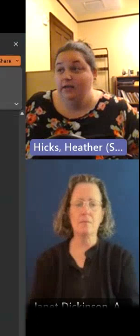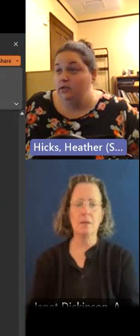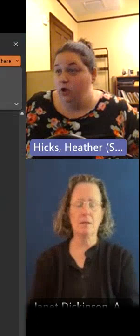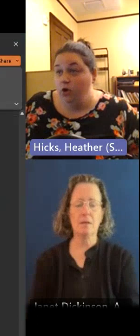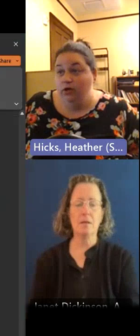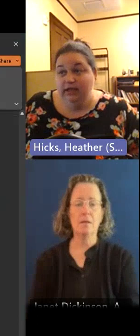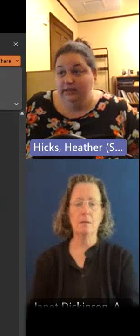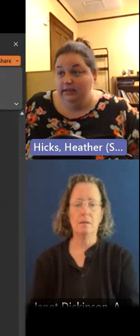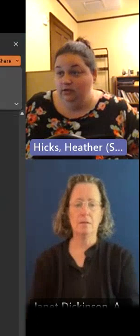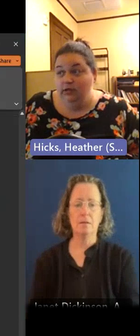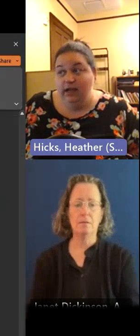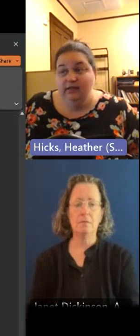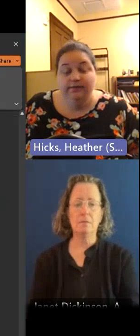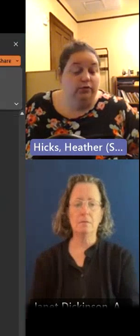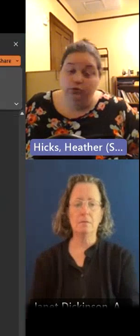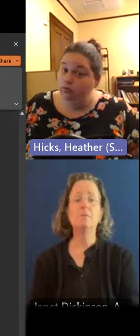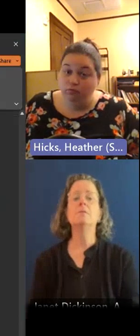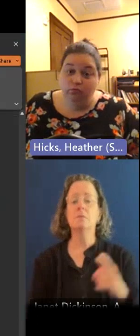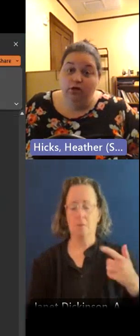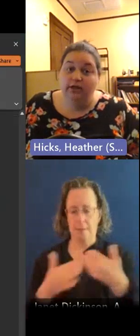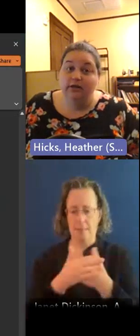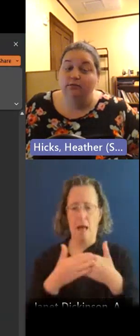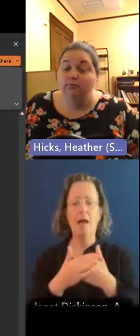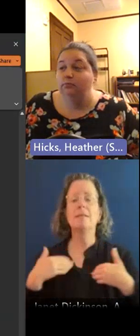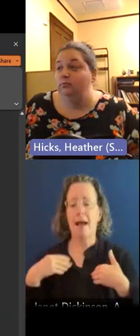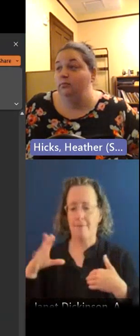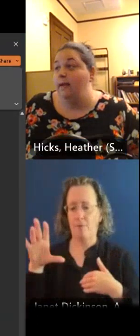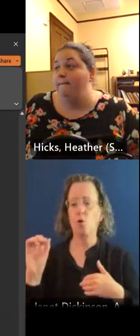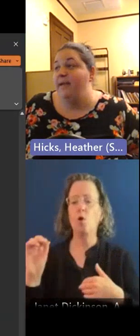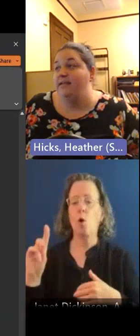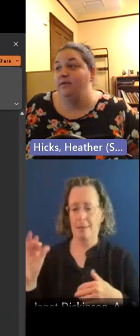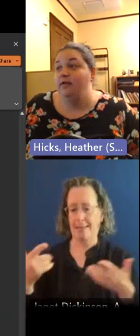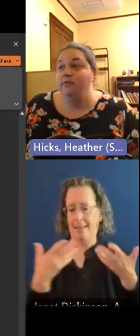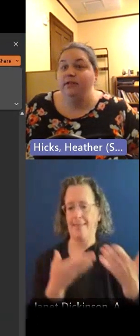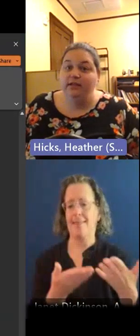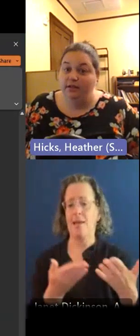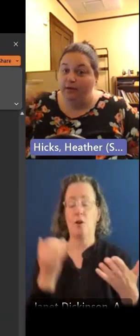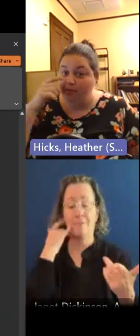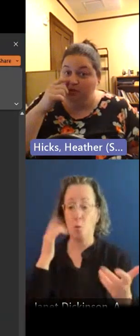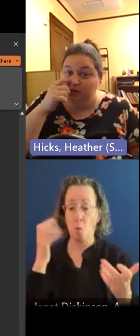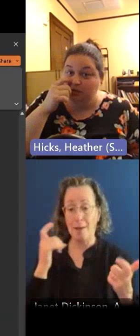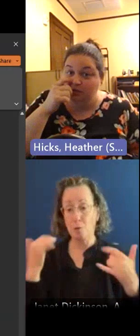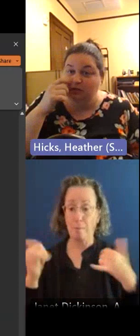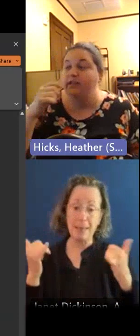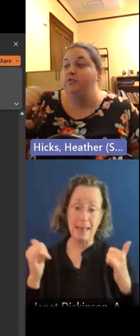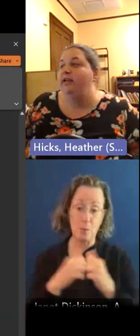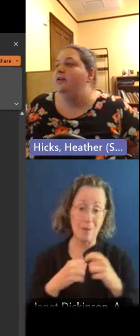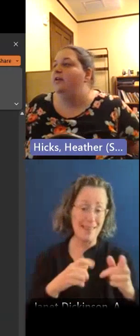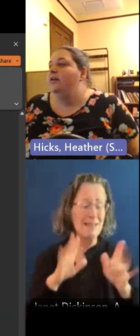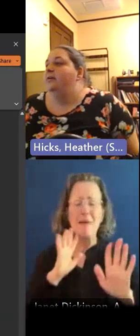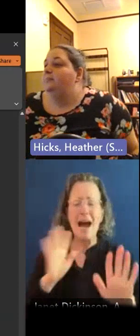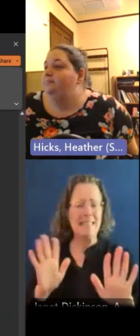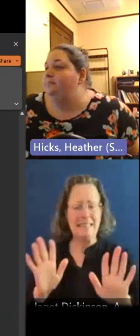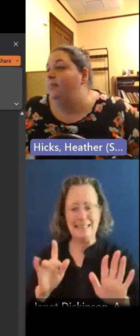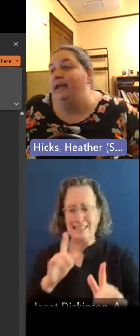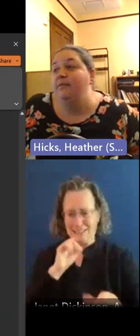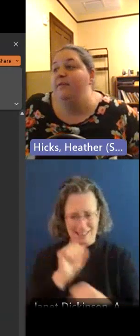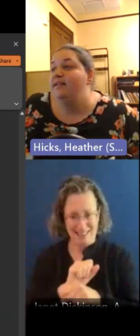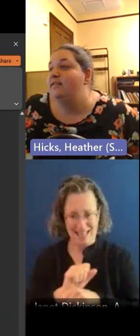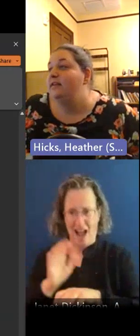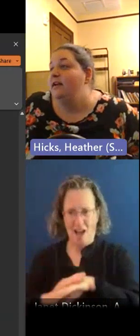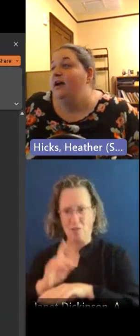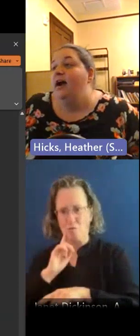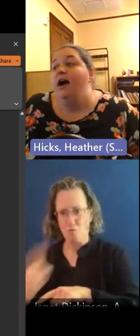And so that coding is in your slides if you do want to mess around with it, though I wouldn't suggest literally